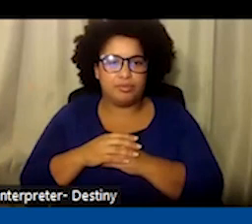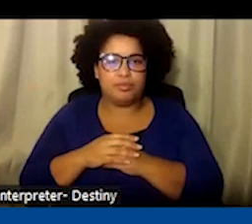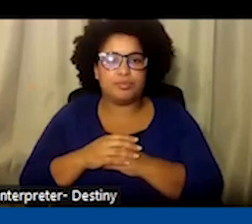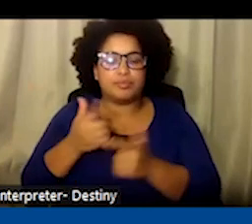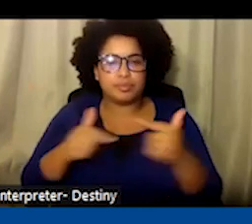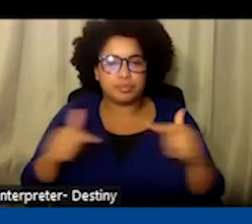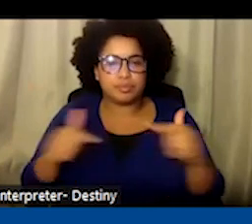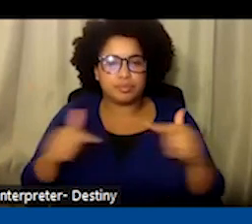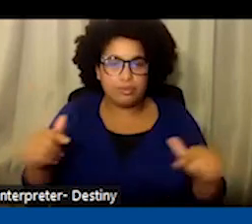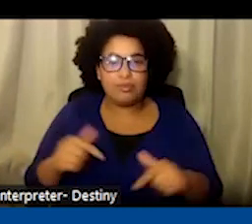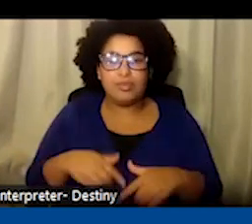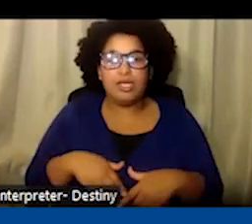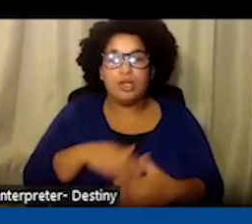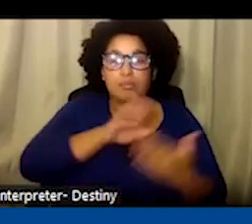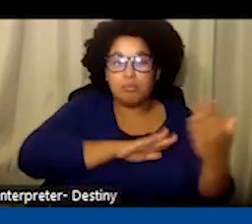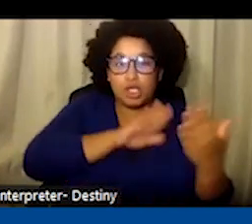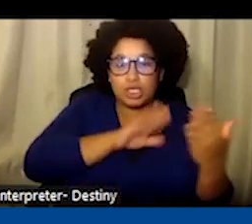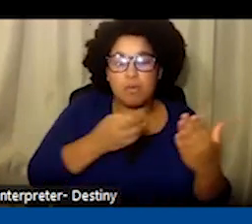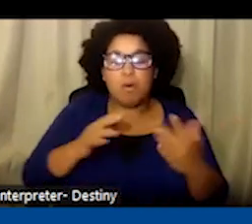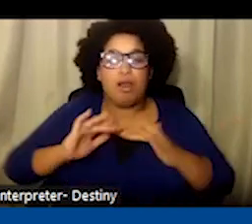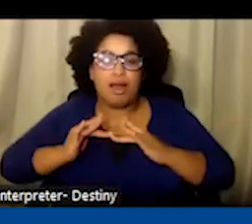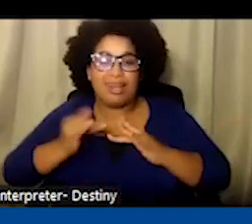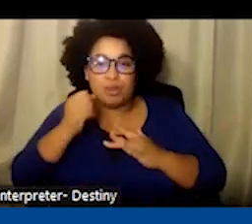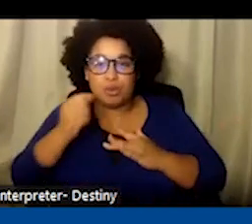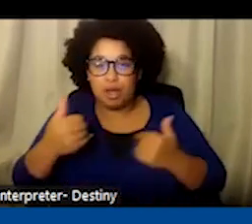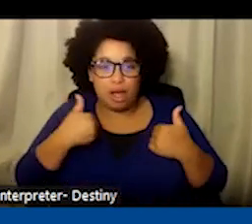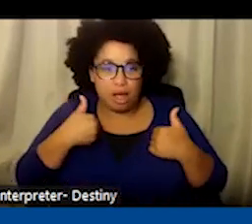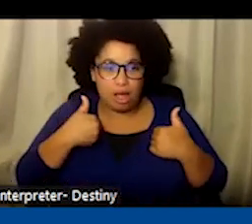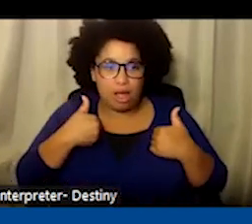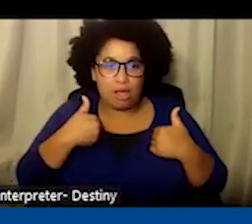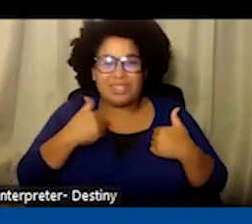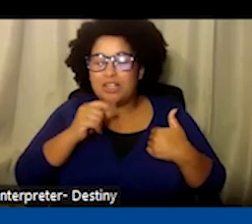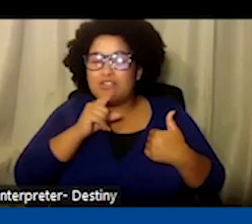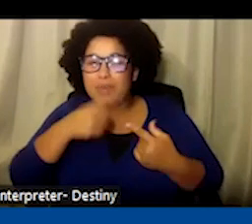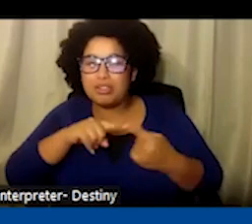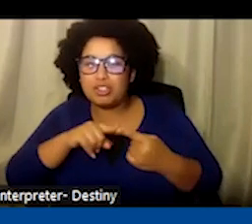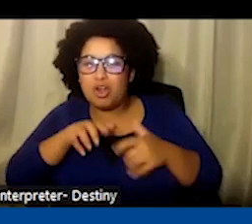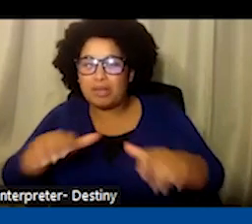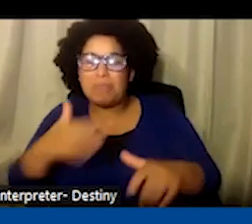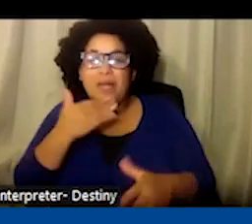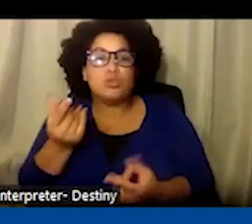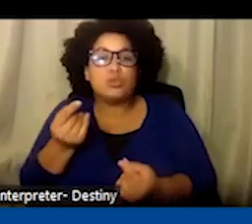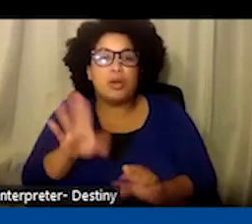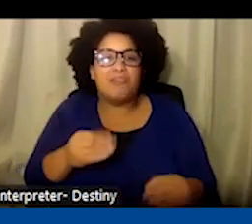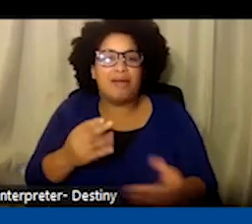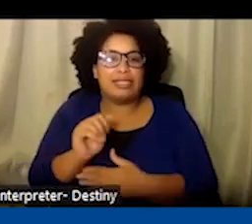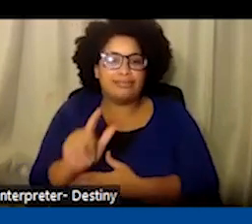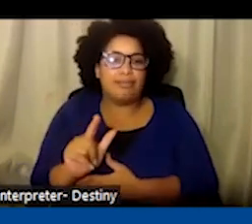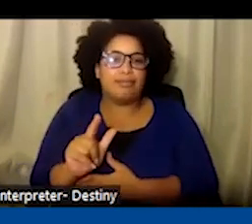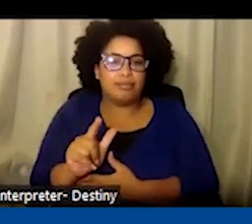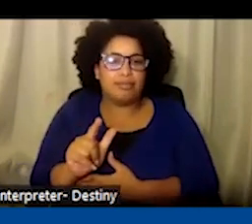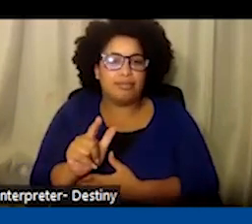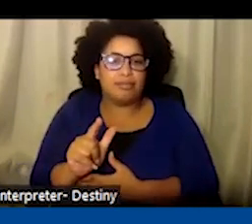language. Whether you're in person or online, if you do not or are unsure about your audience, best practice is to provide sign language